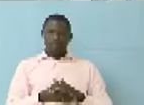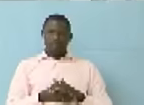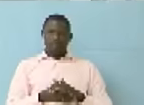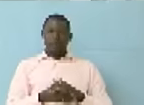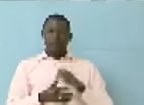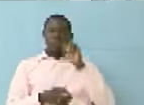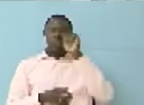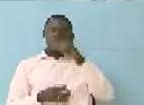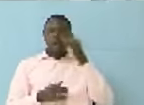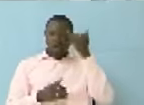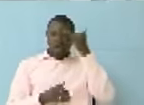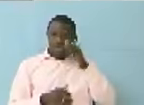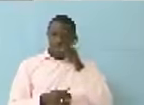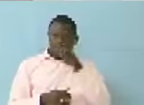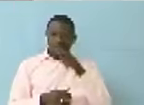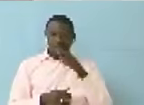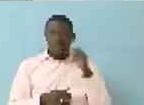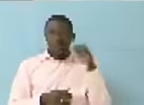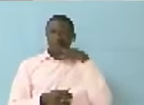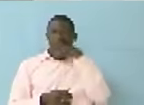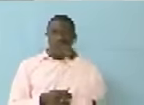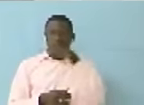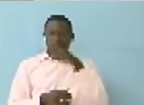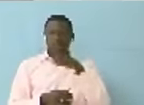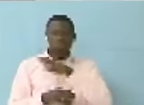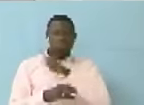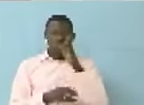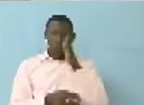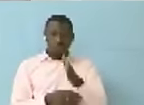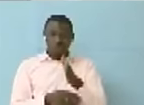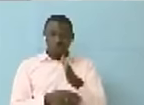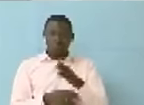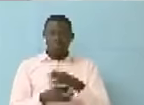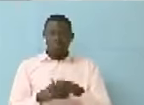Your suggestion is that this is false.